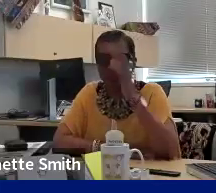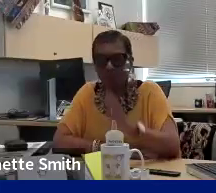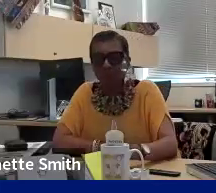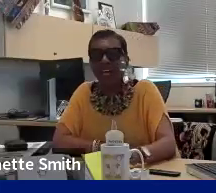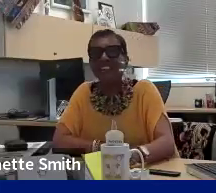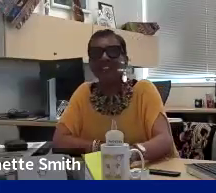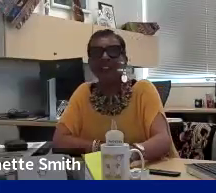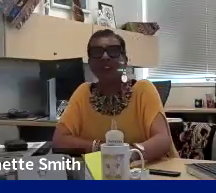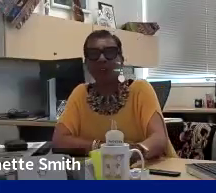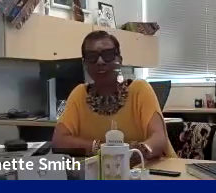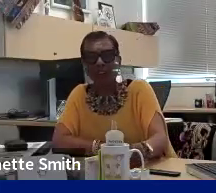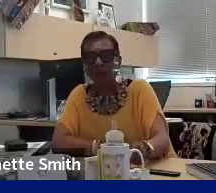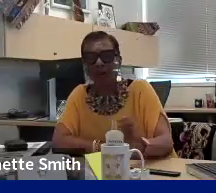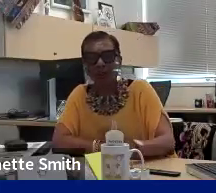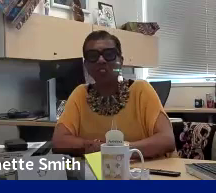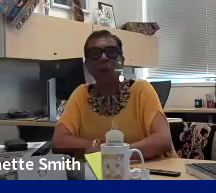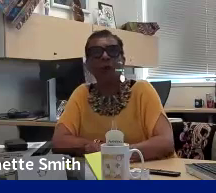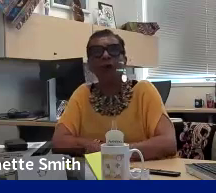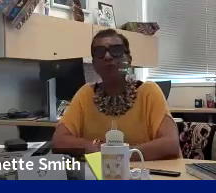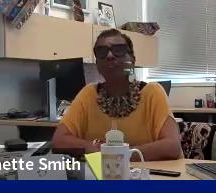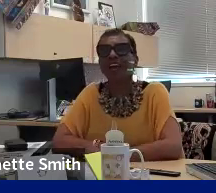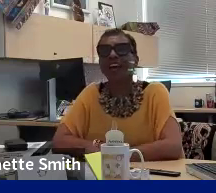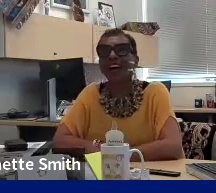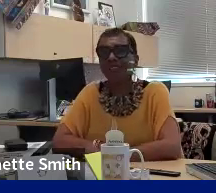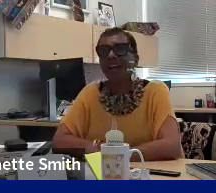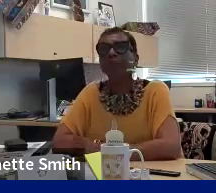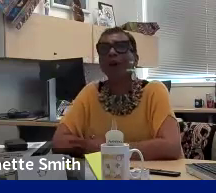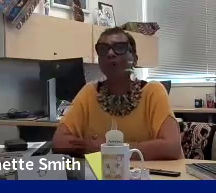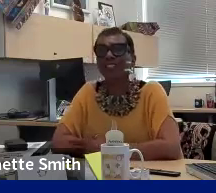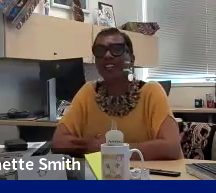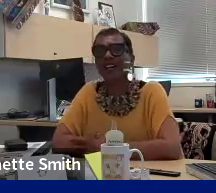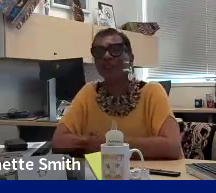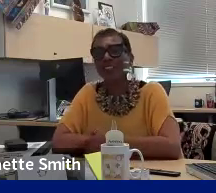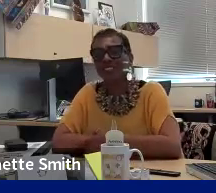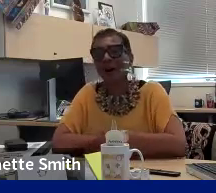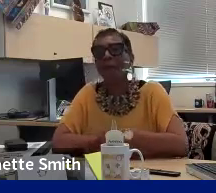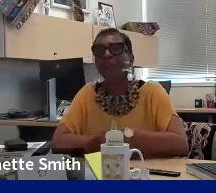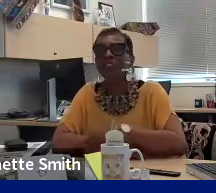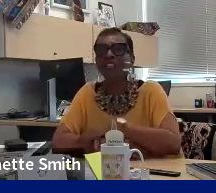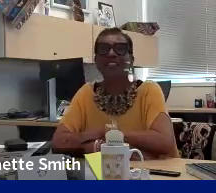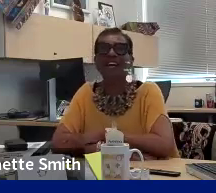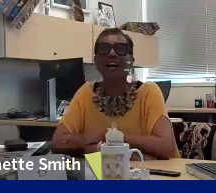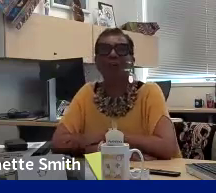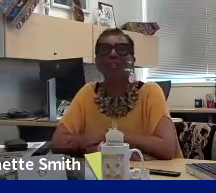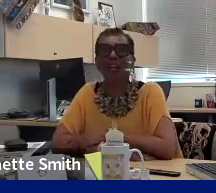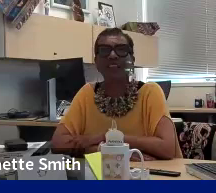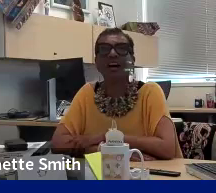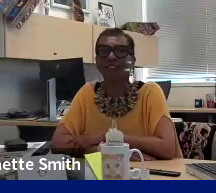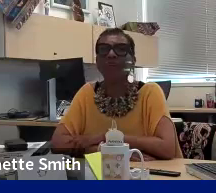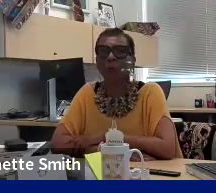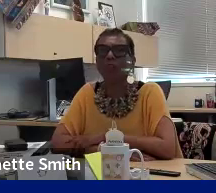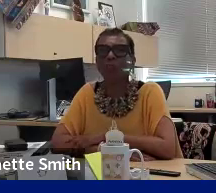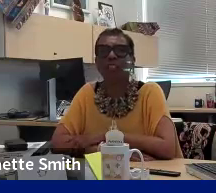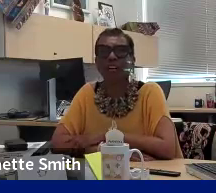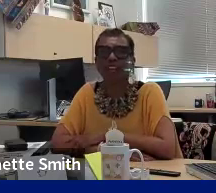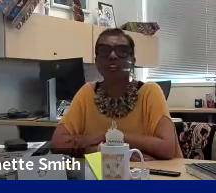the meeting at 7:30. Everybody was chipper and raring to go. So I appreciate that comment, and a